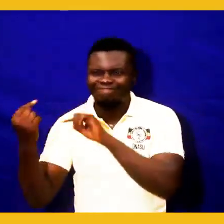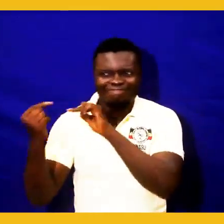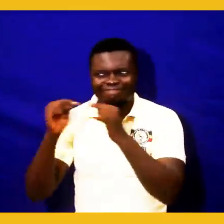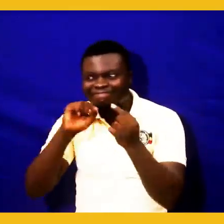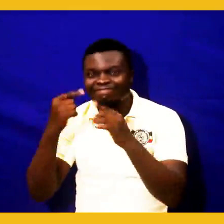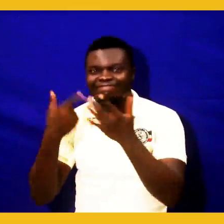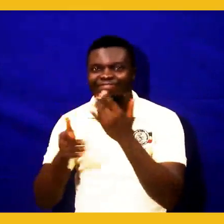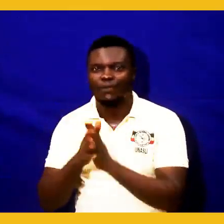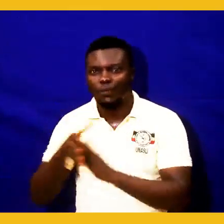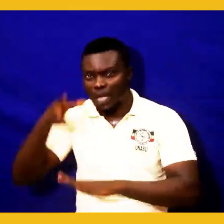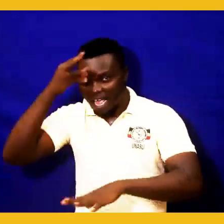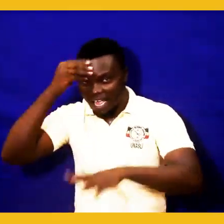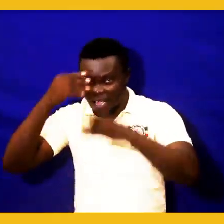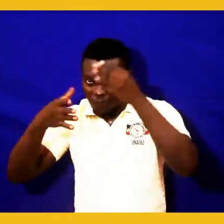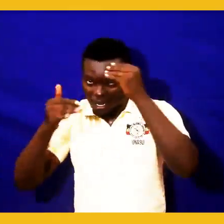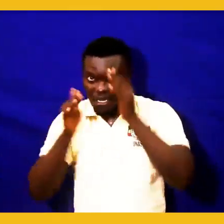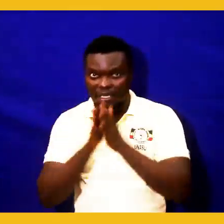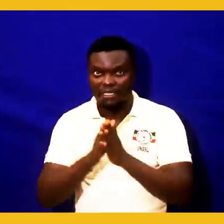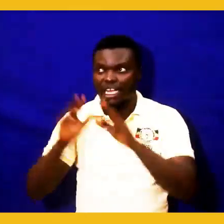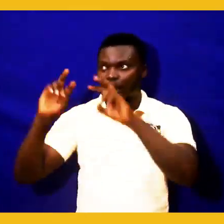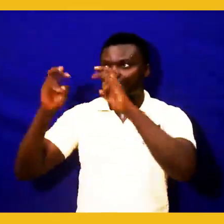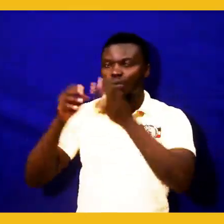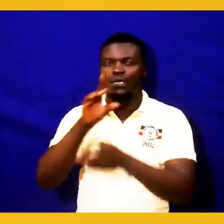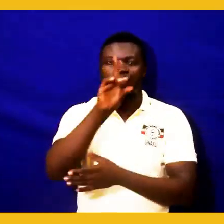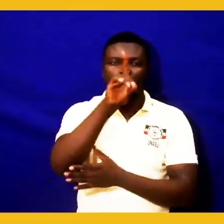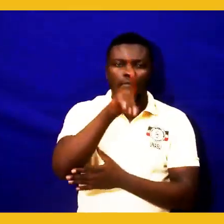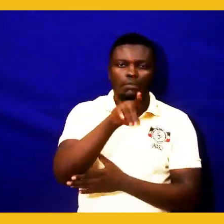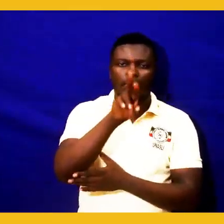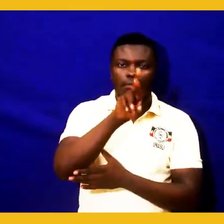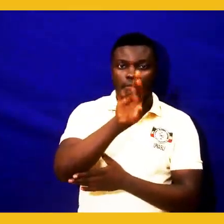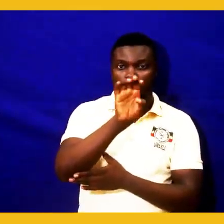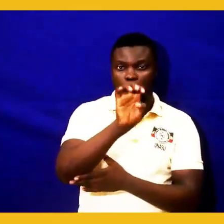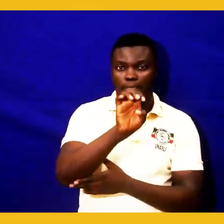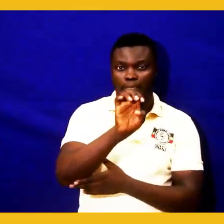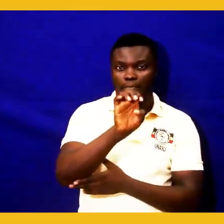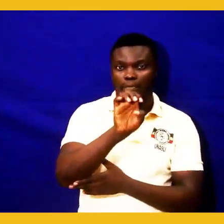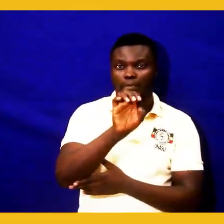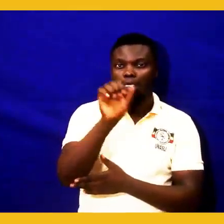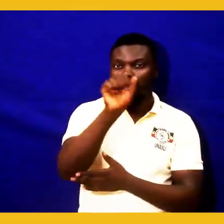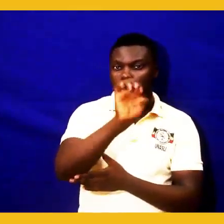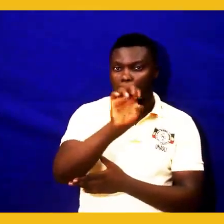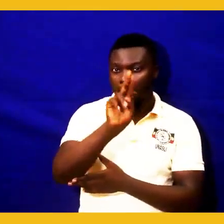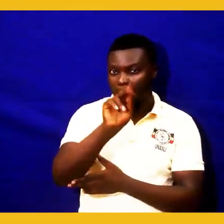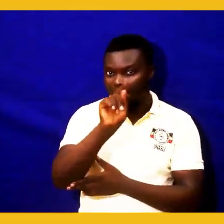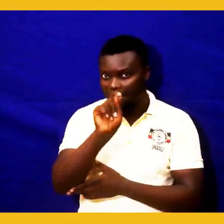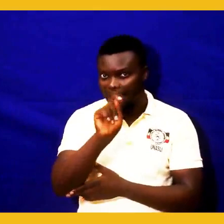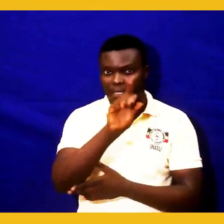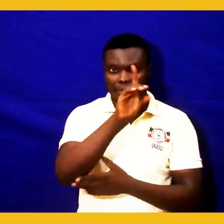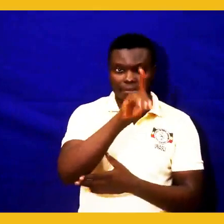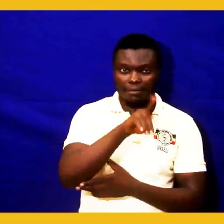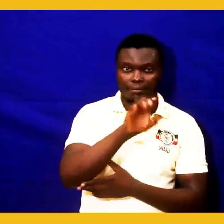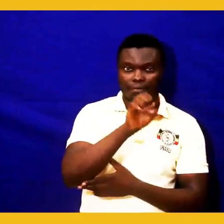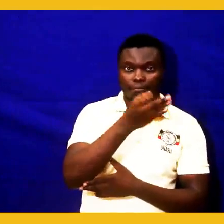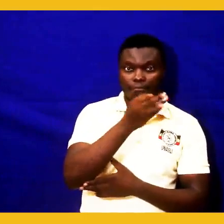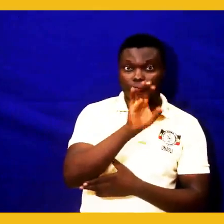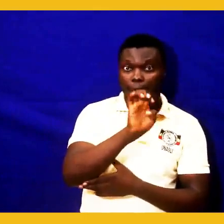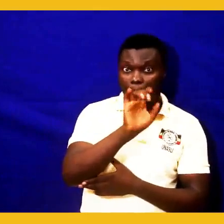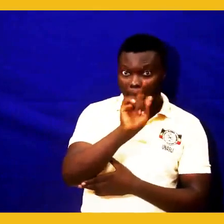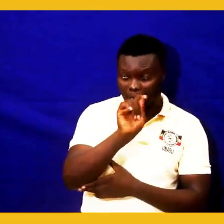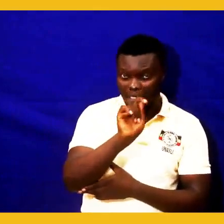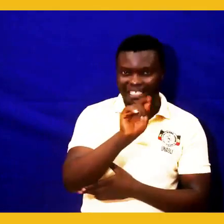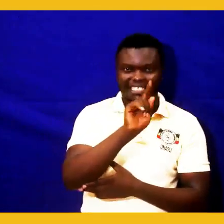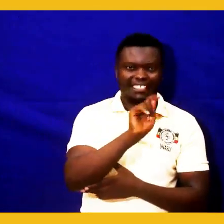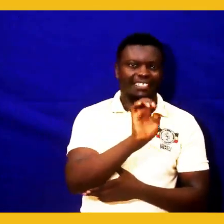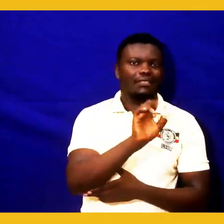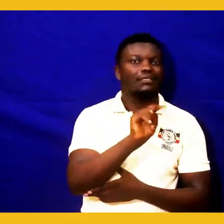talked about the present perfect tense. And we have said that the present perfect tense is the tense